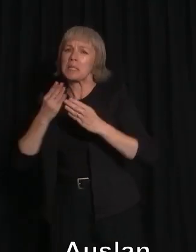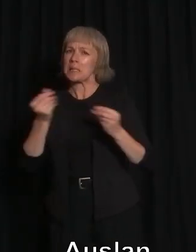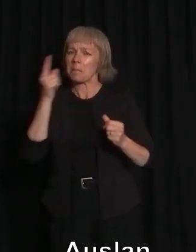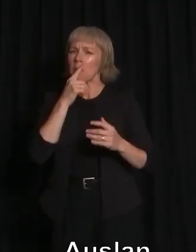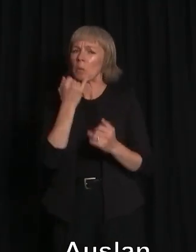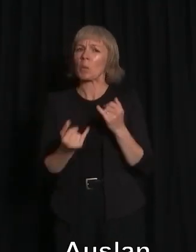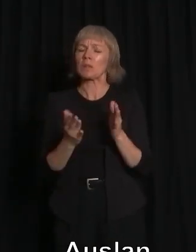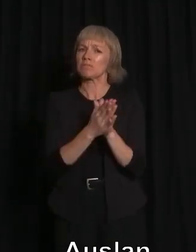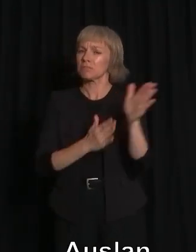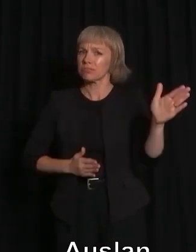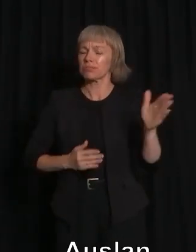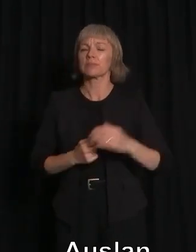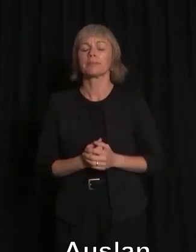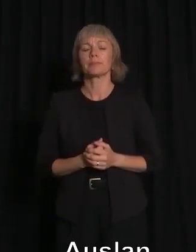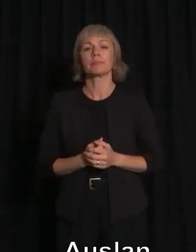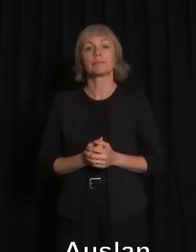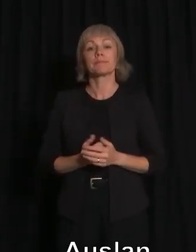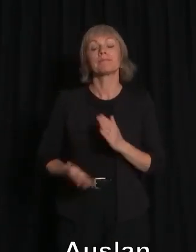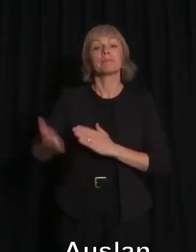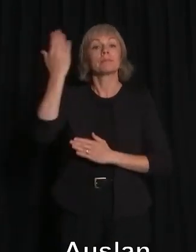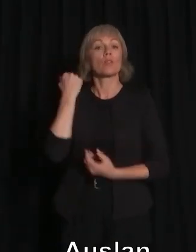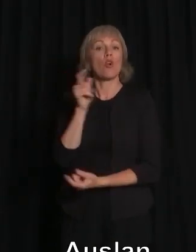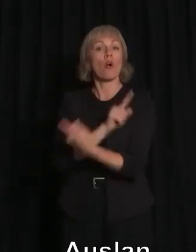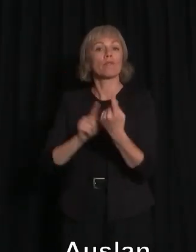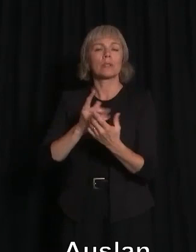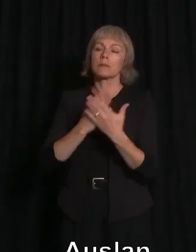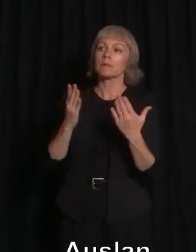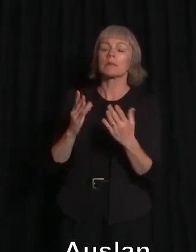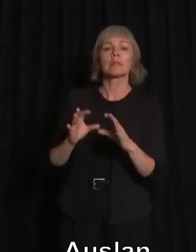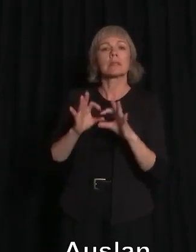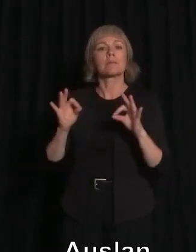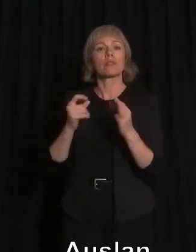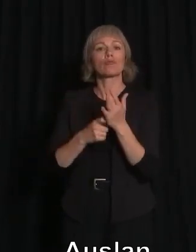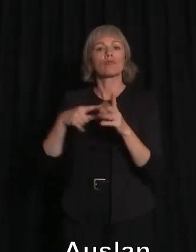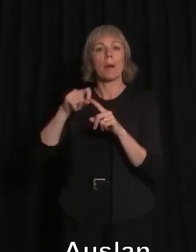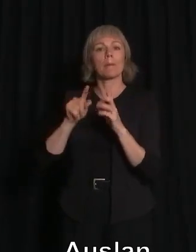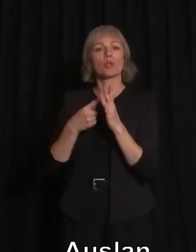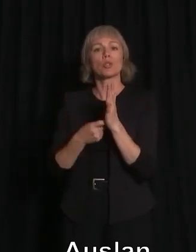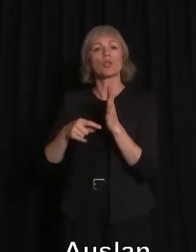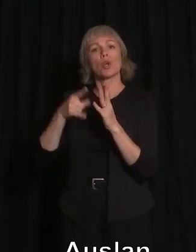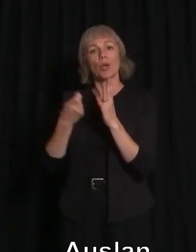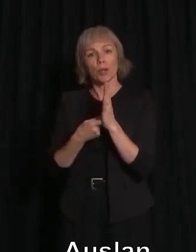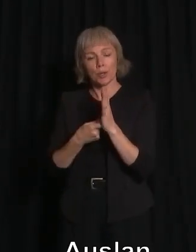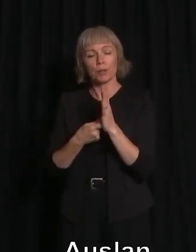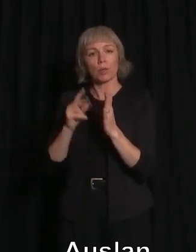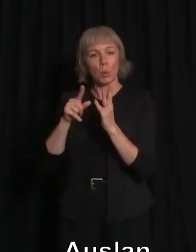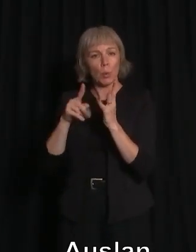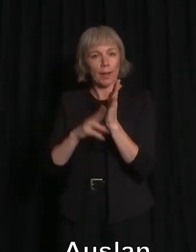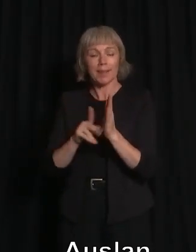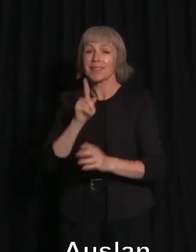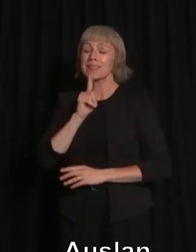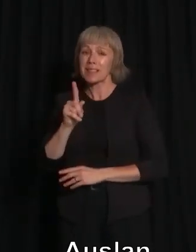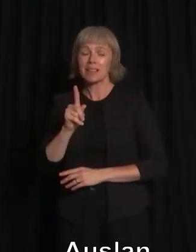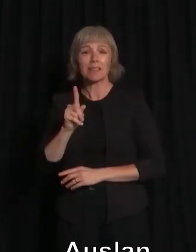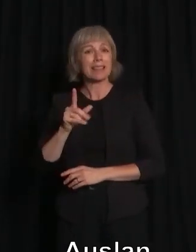Tendai Ashume reminded us that it is vital that advocates, lawmakers, that everybody turn to those on the front